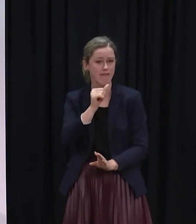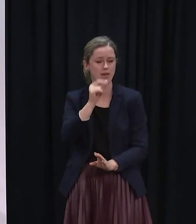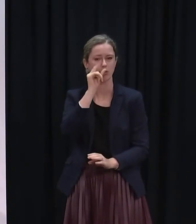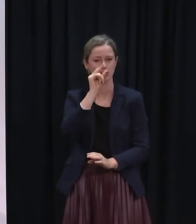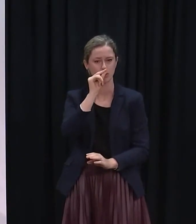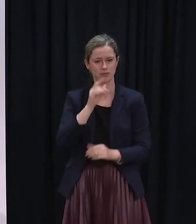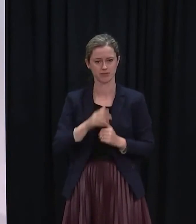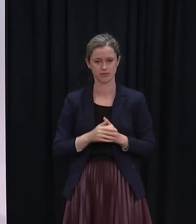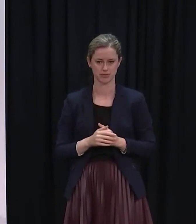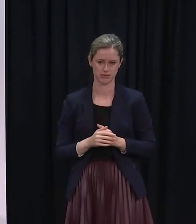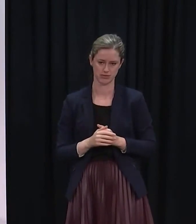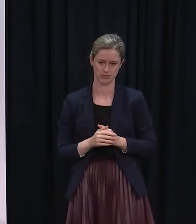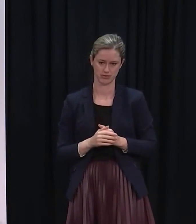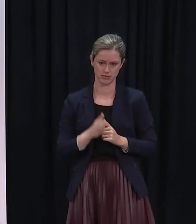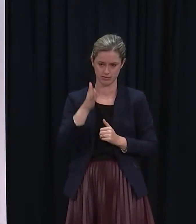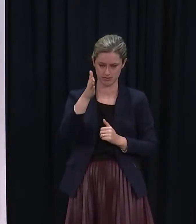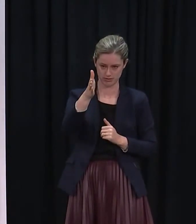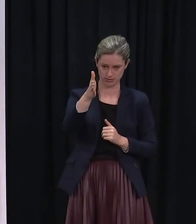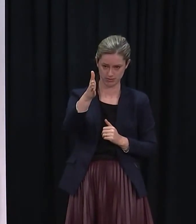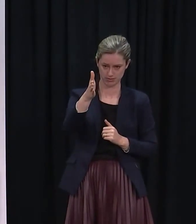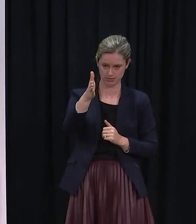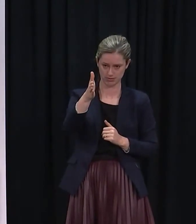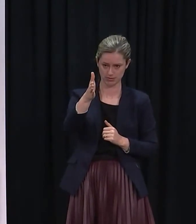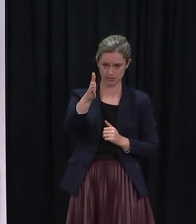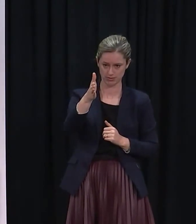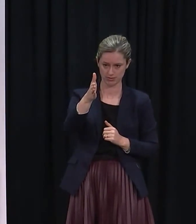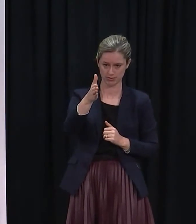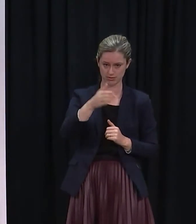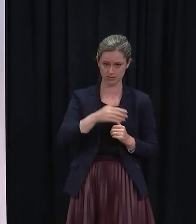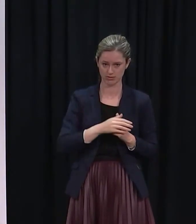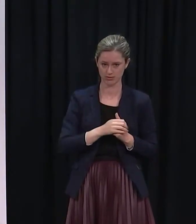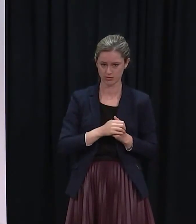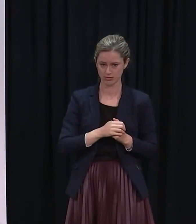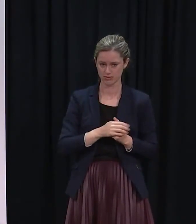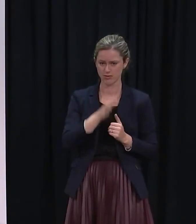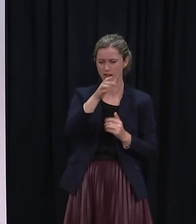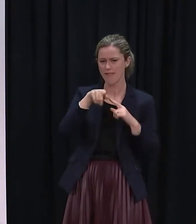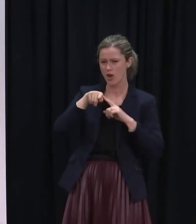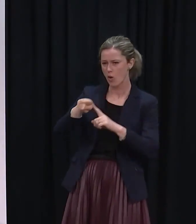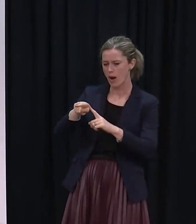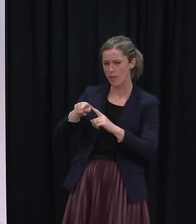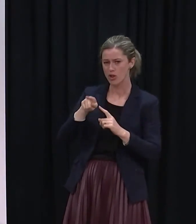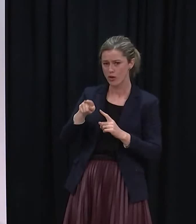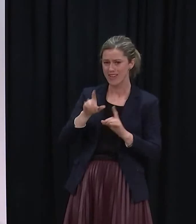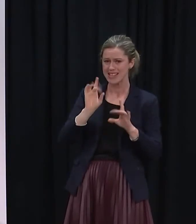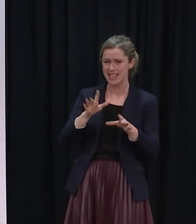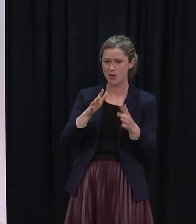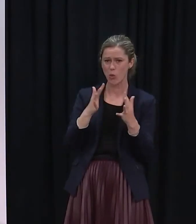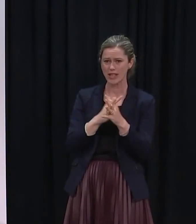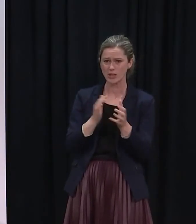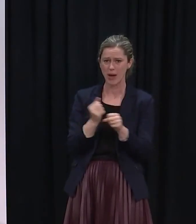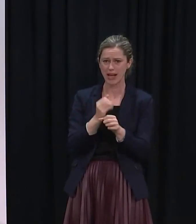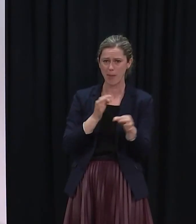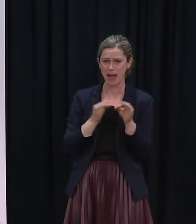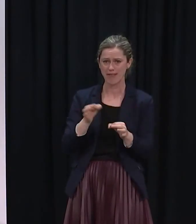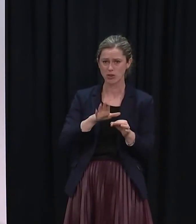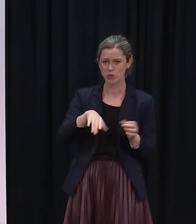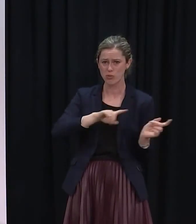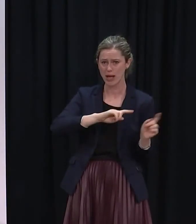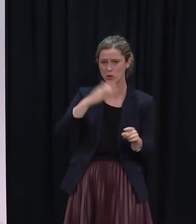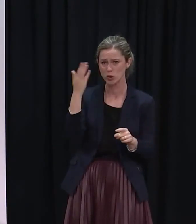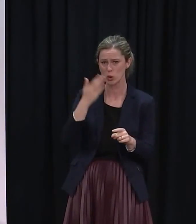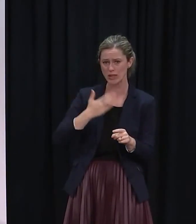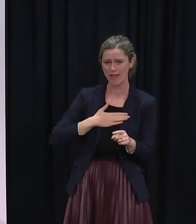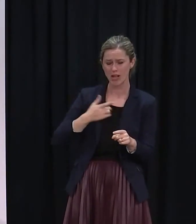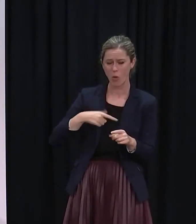that's possible. So you've had 10 weeks on that. Sorry, you've had 10 weeks to come up with a plan to get kids back to school safely, so why